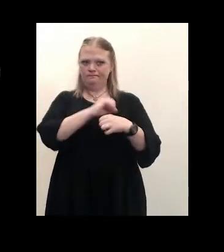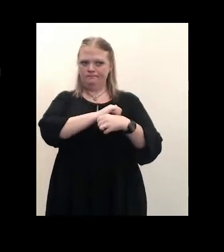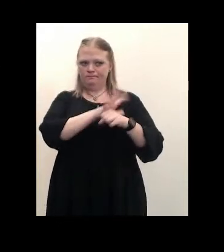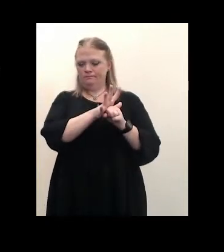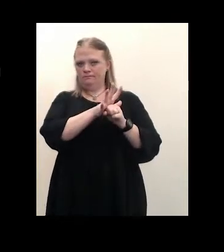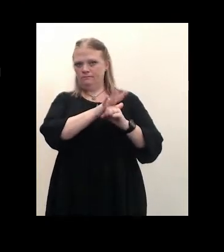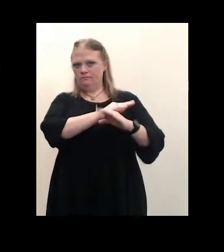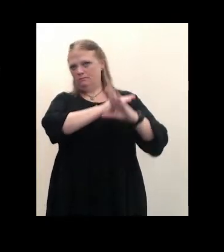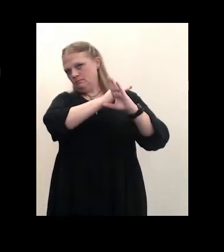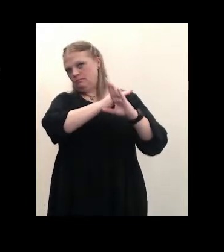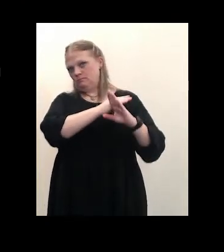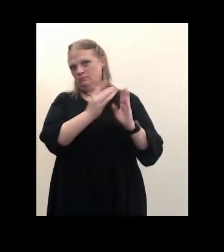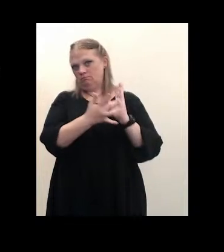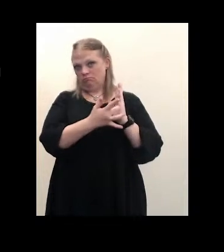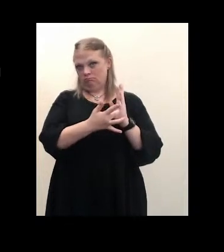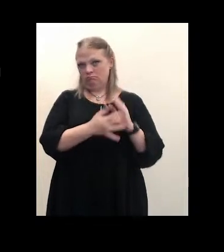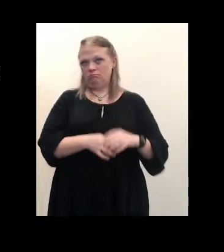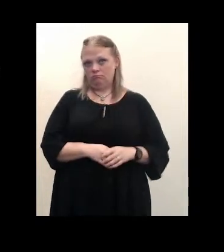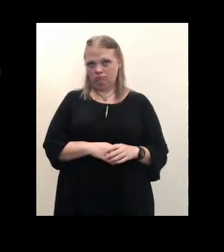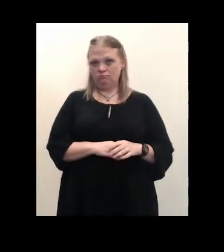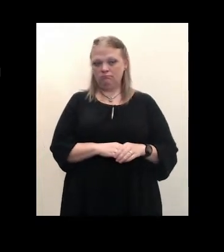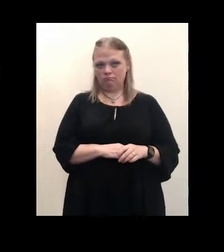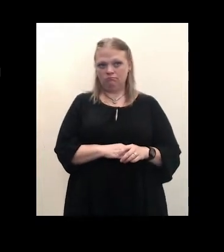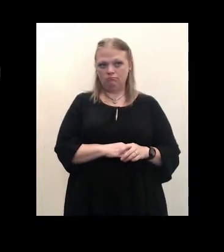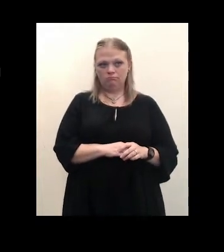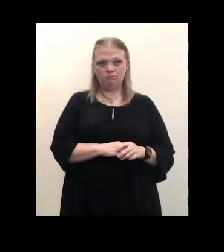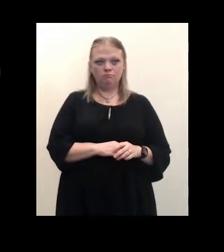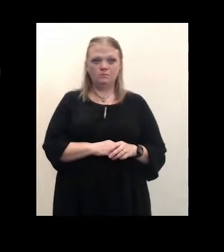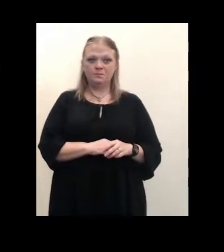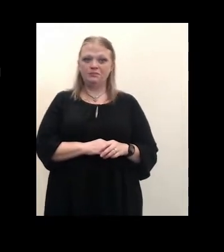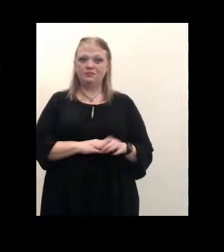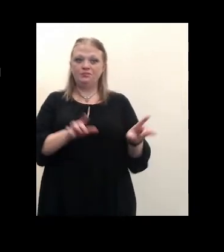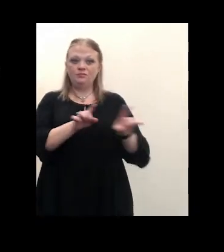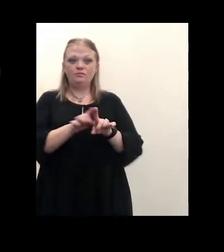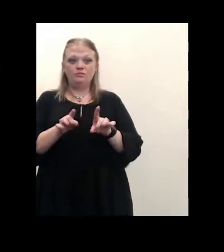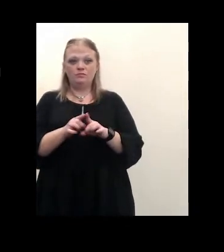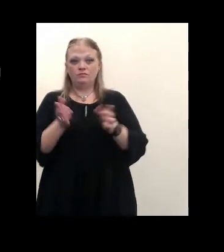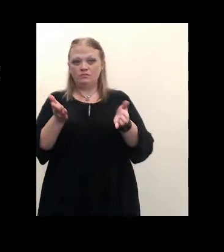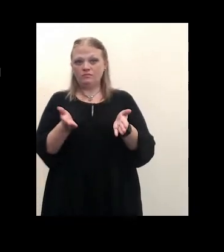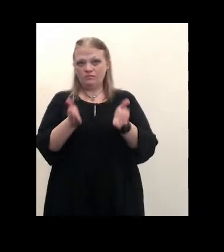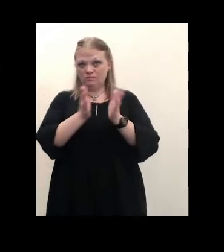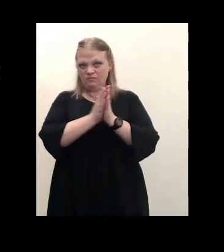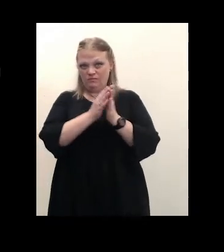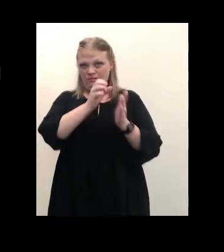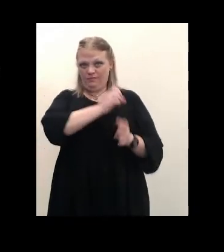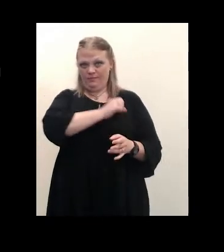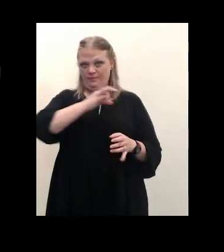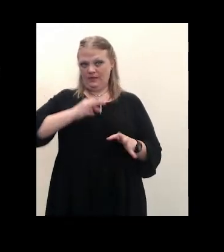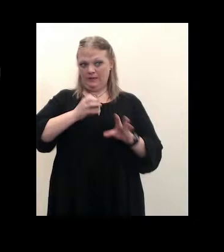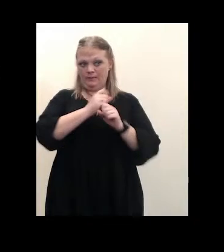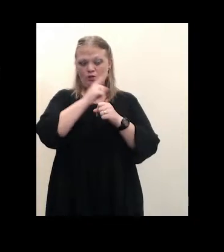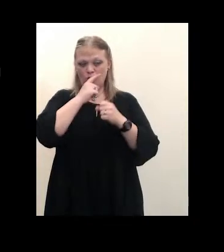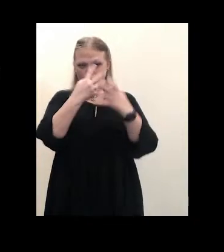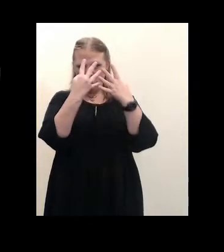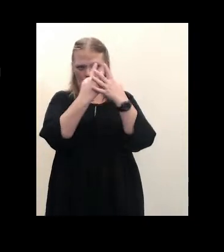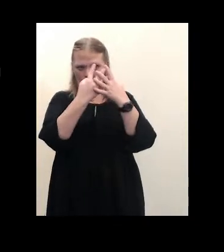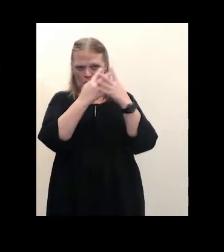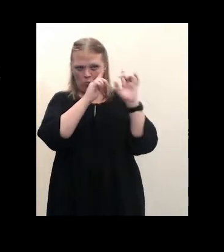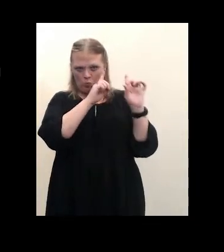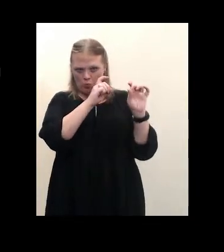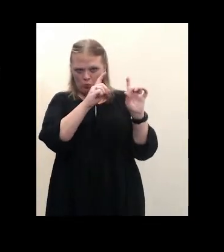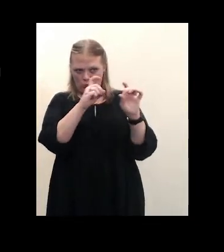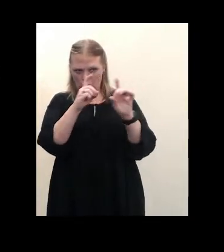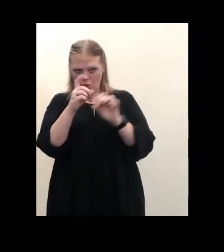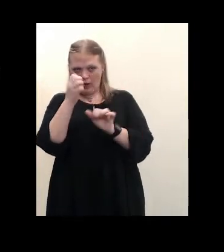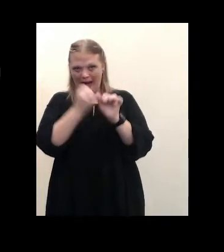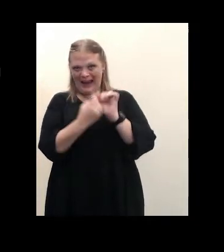prevention tool. Also, we're asking the staff to make sure that they screen everybody that tries to walk in the